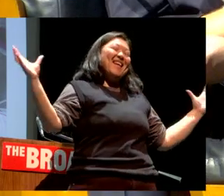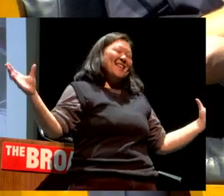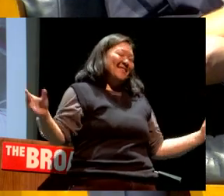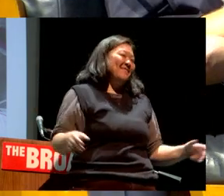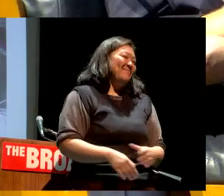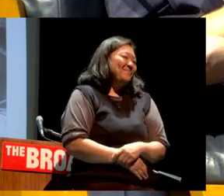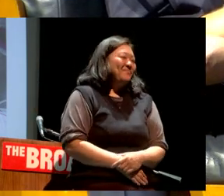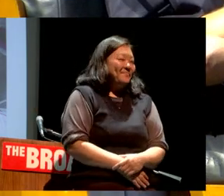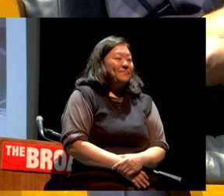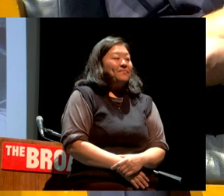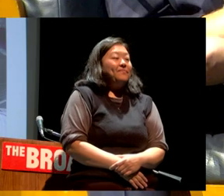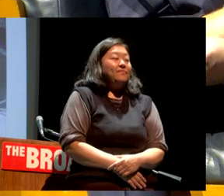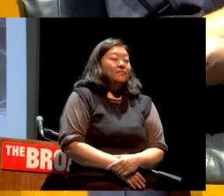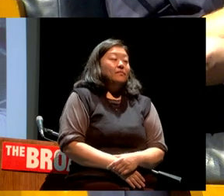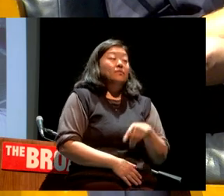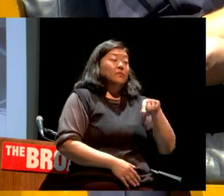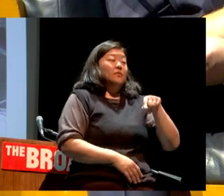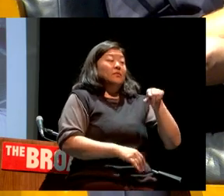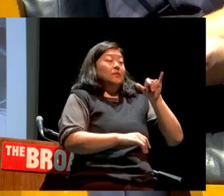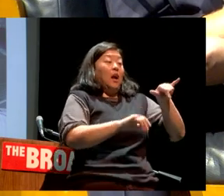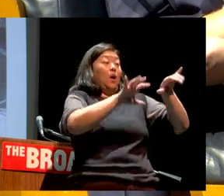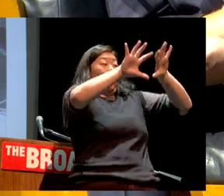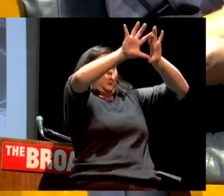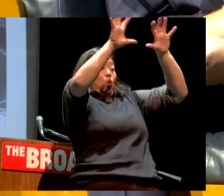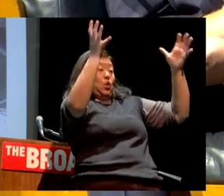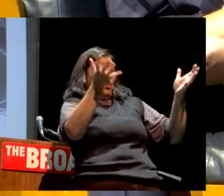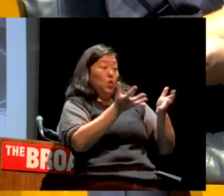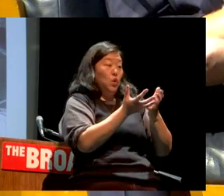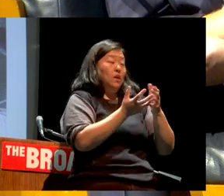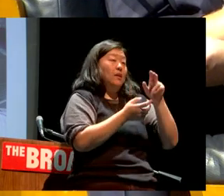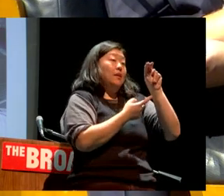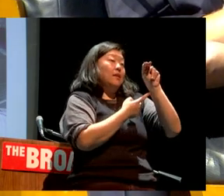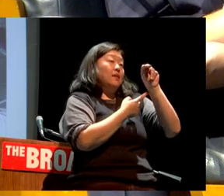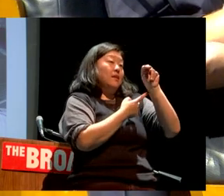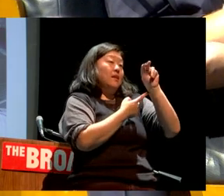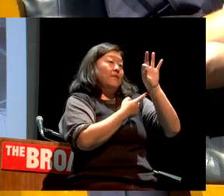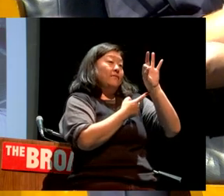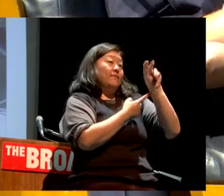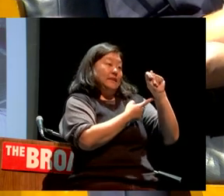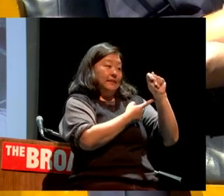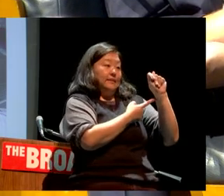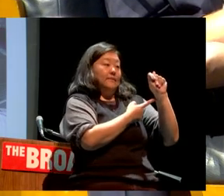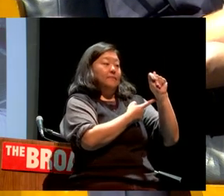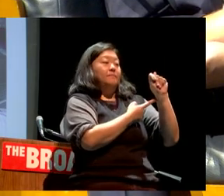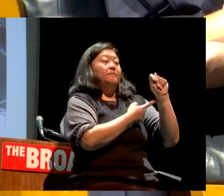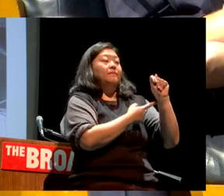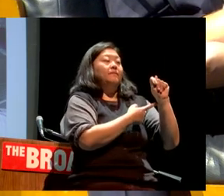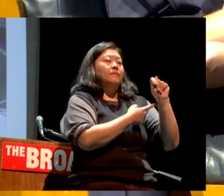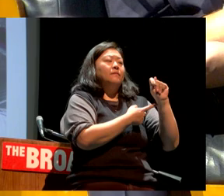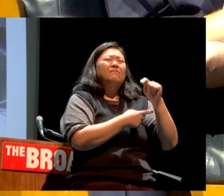avatars is very diverse. Could we see slide number 4?